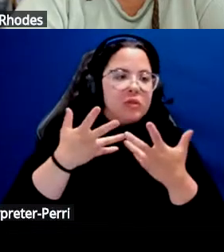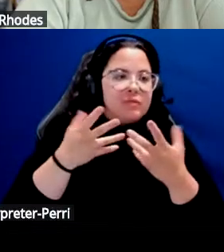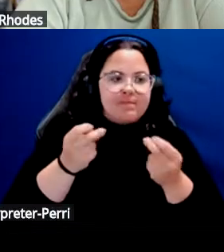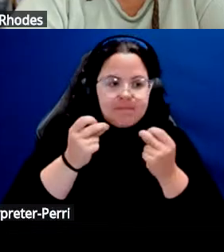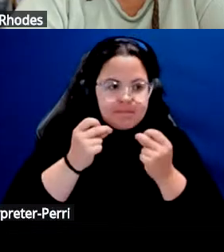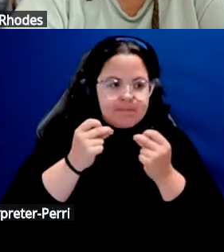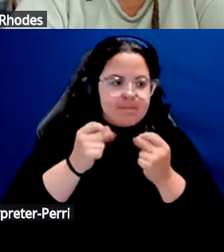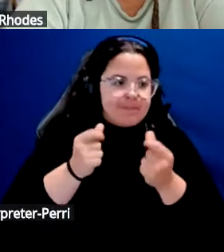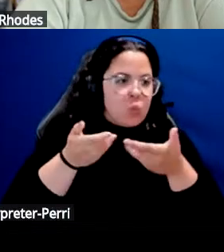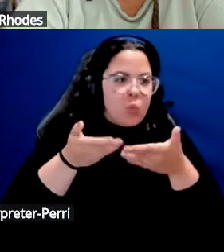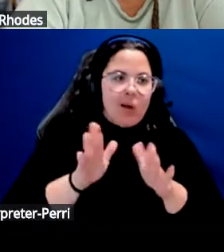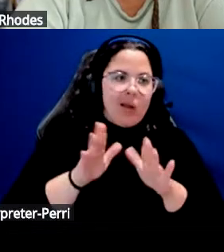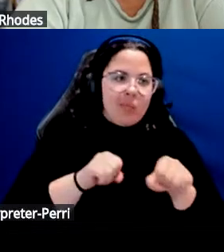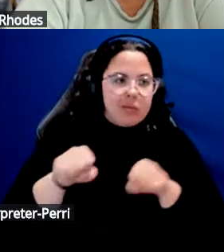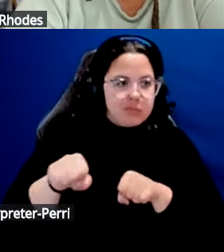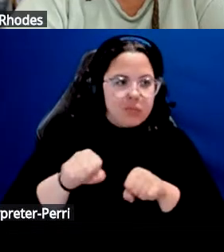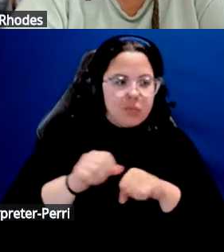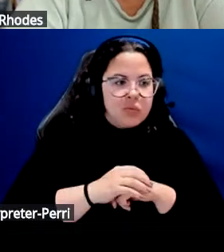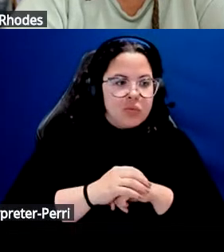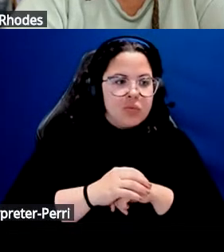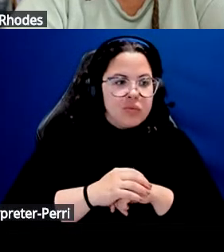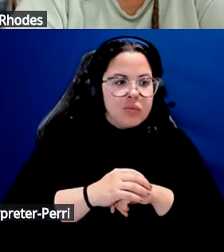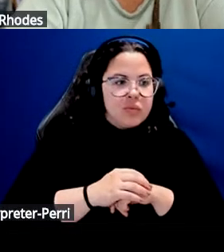expeditious manner possible.